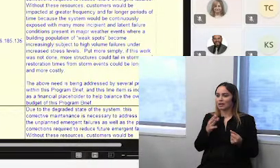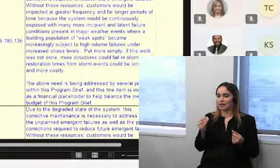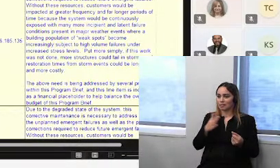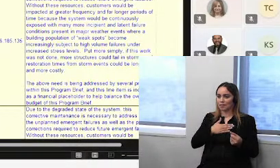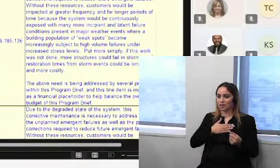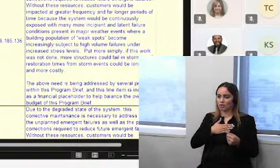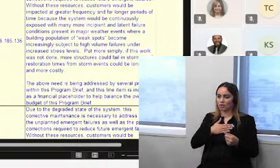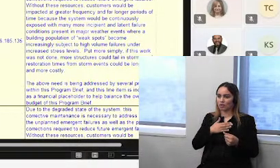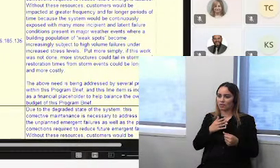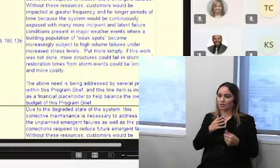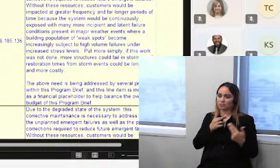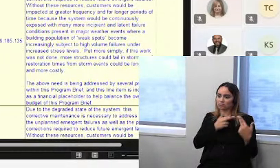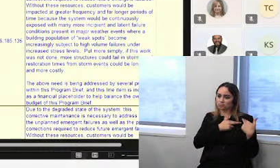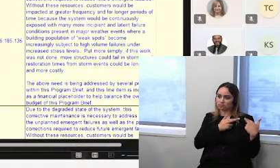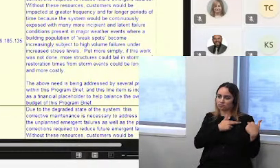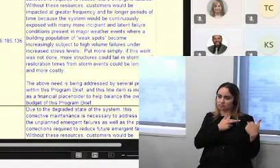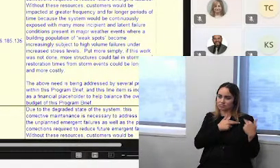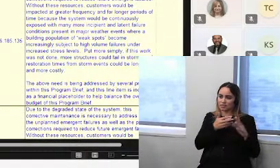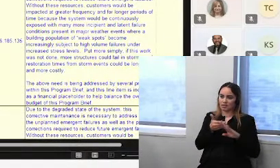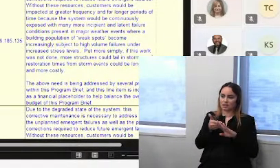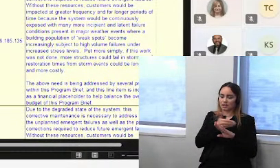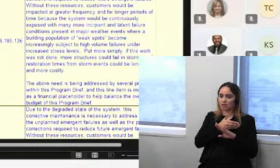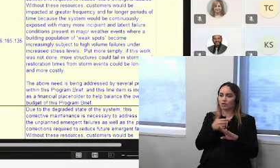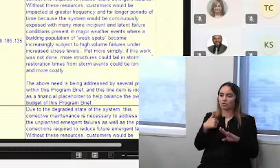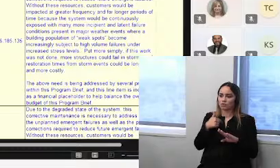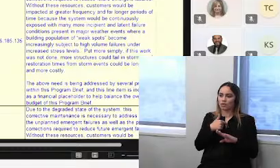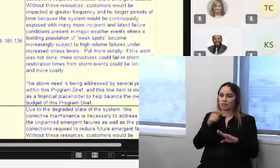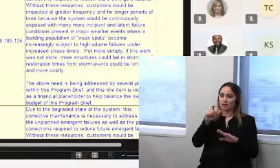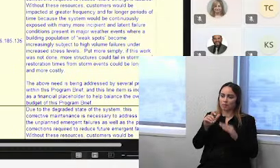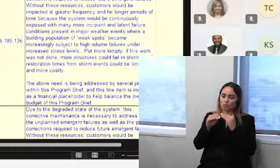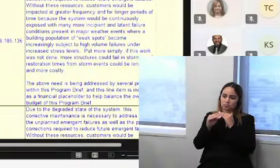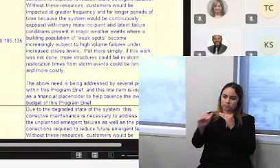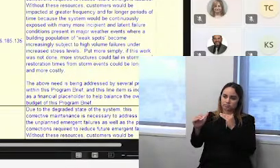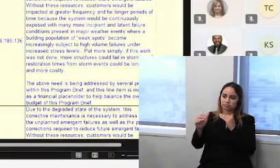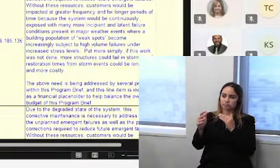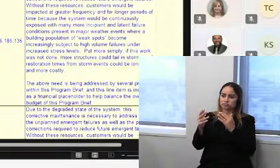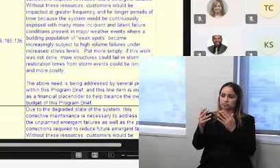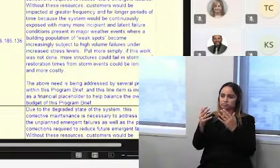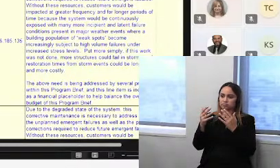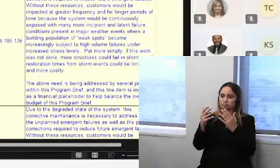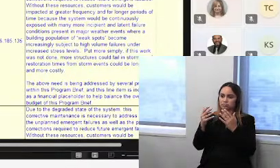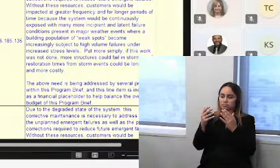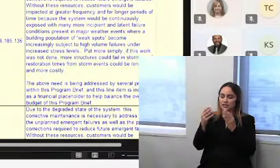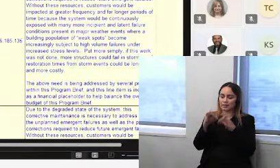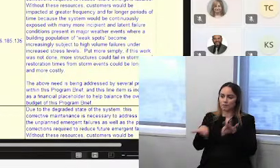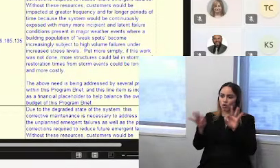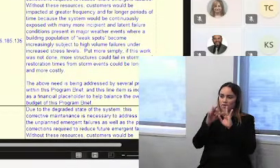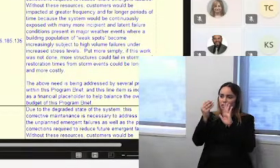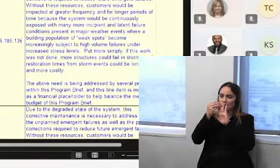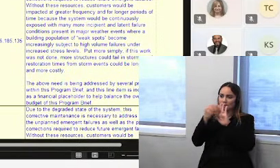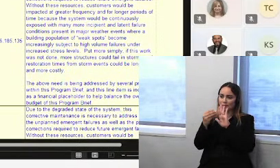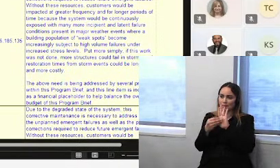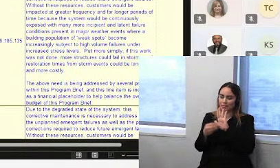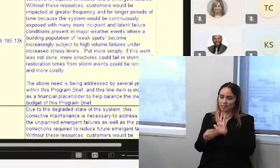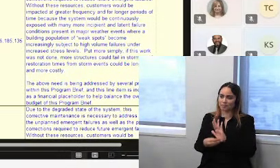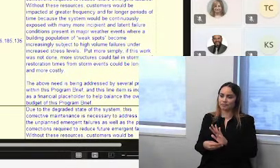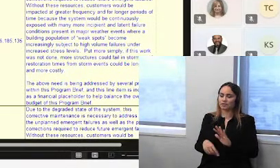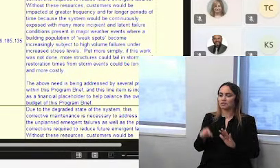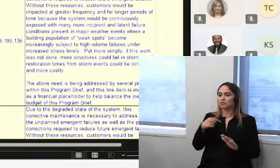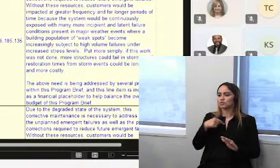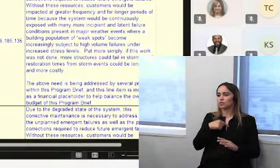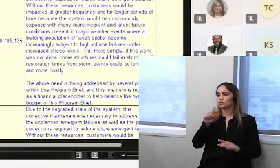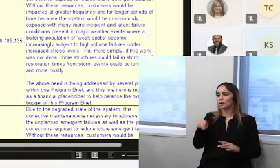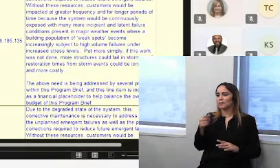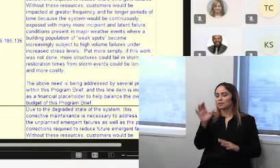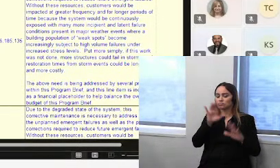line of relevance and scope in this case. What we're doing right now simply is asking for information. Whether it goes into the